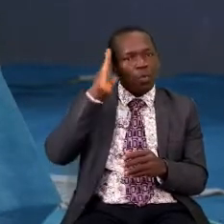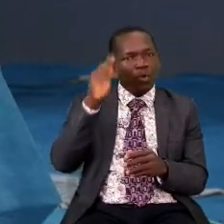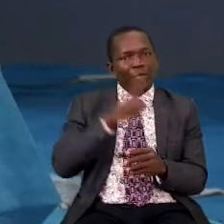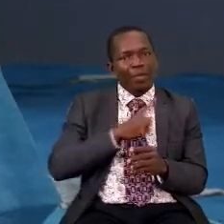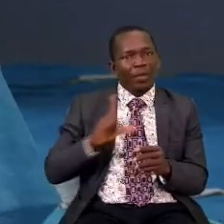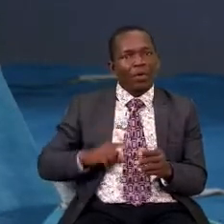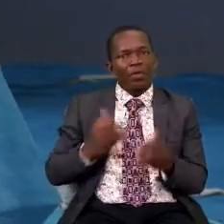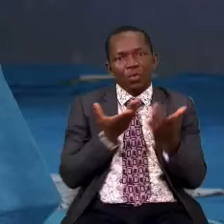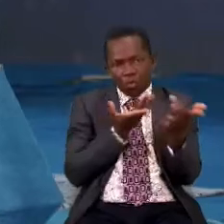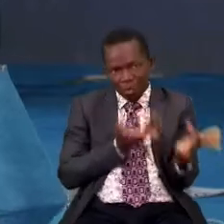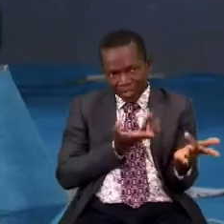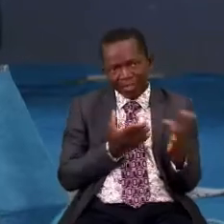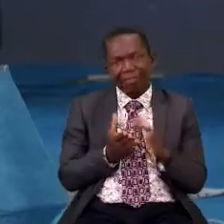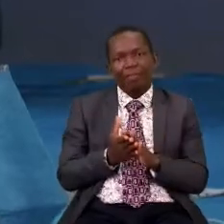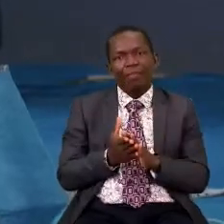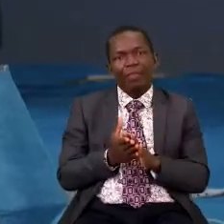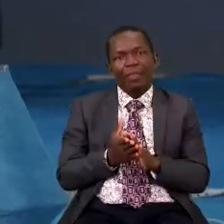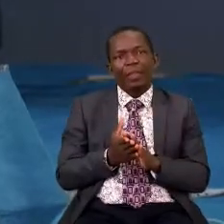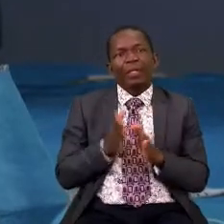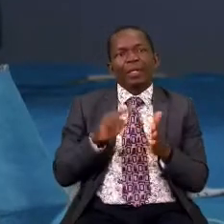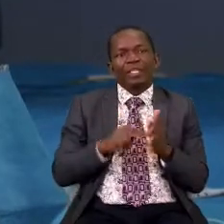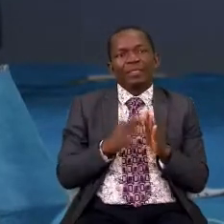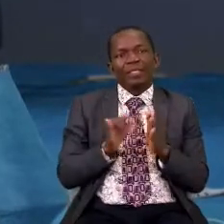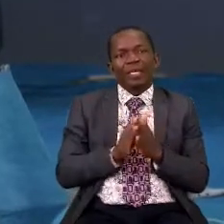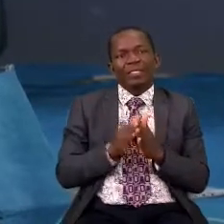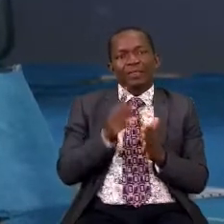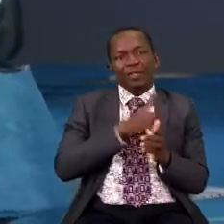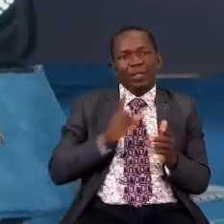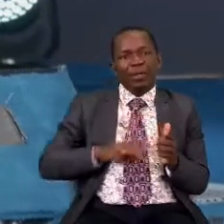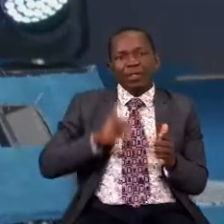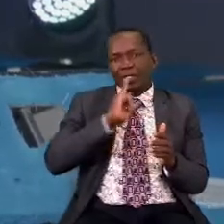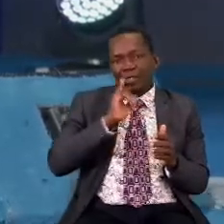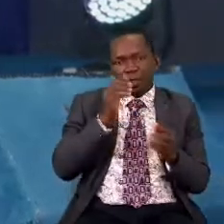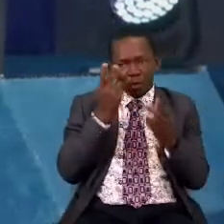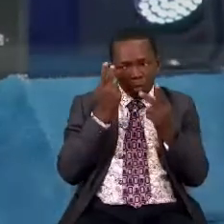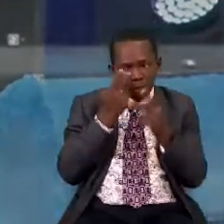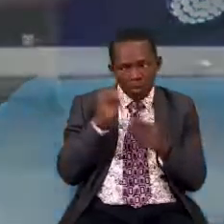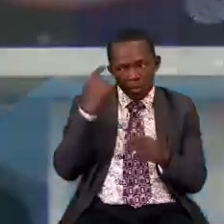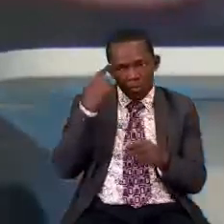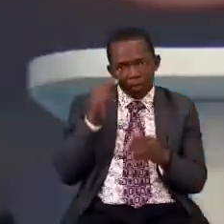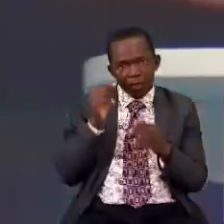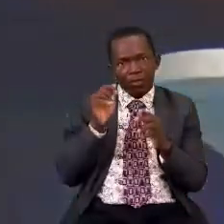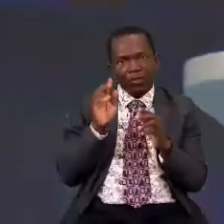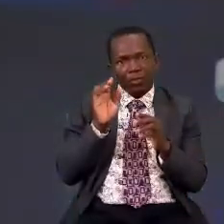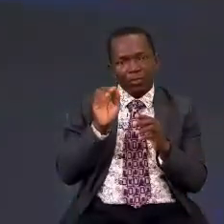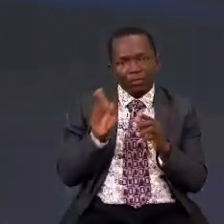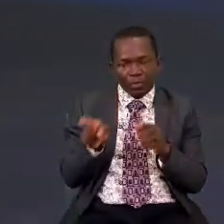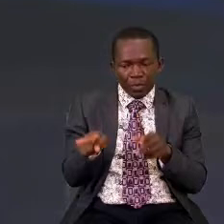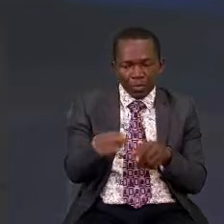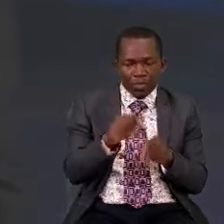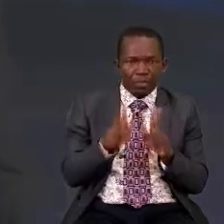power. Therefore, will the Lord wait. He's looking for those who'll be like Korah, Dathan,